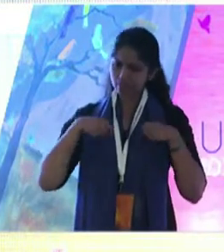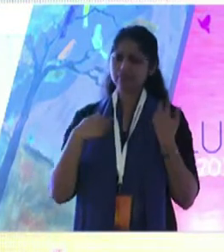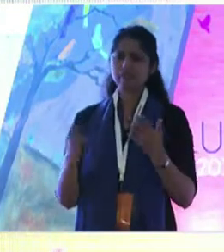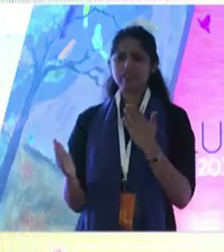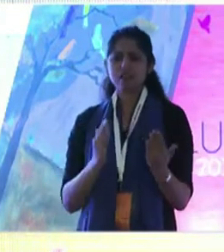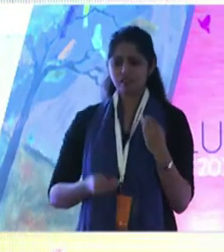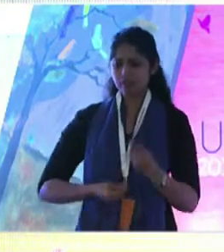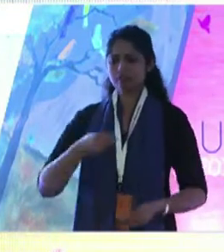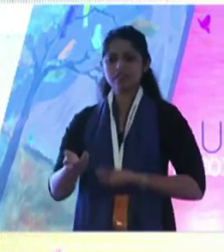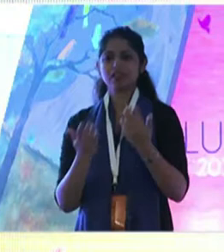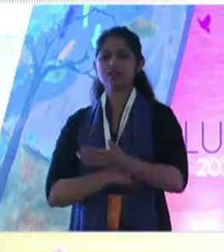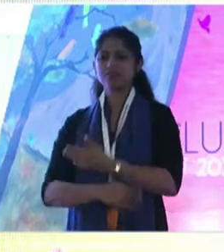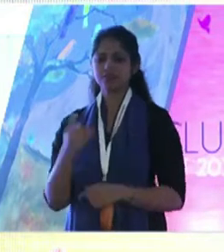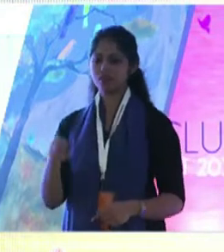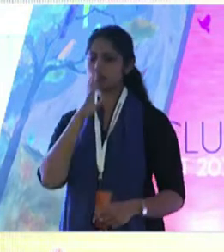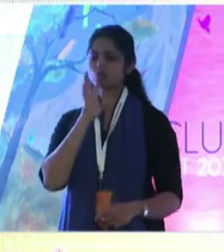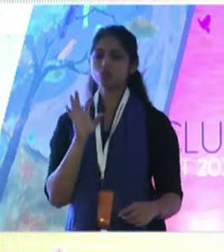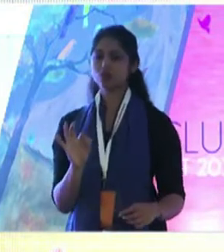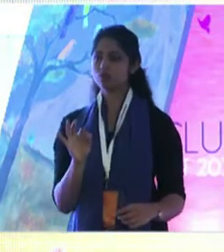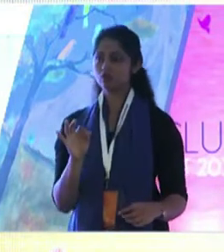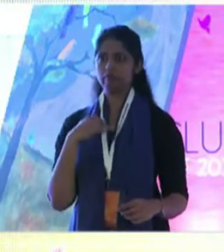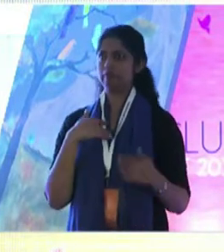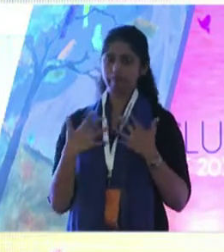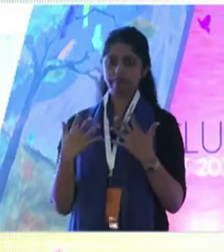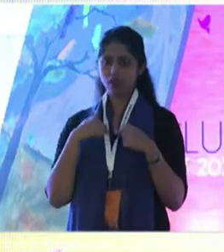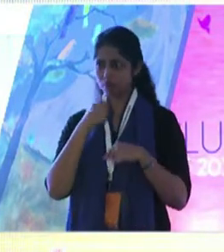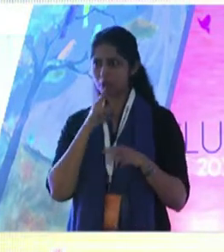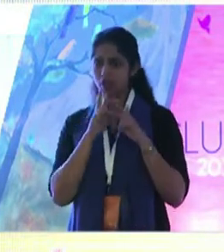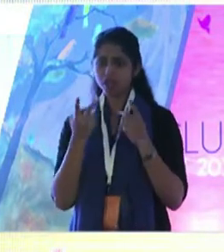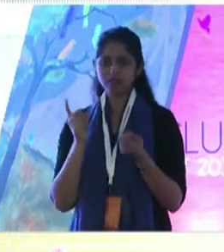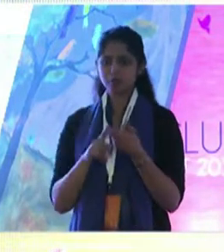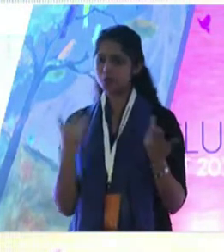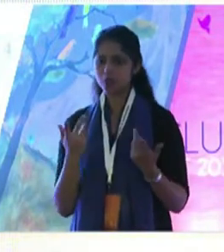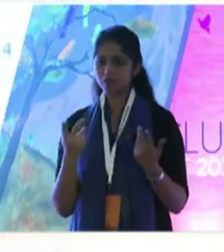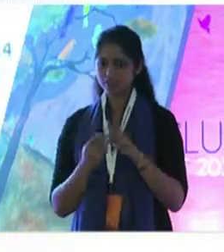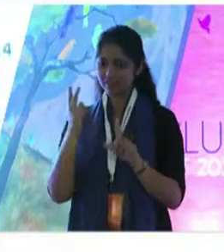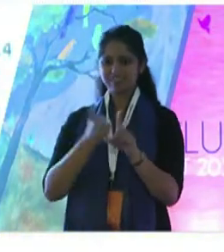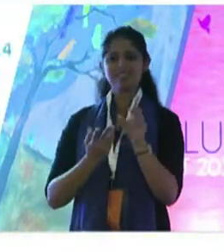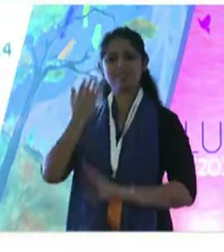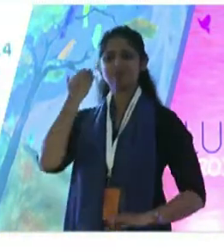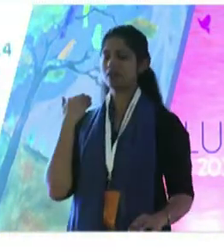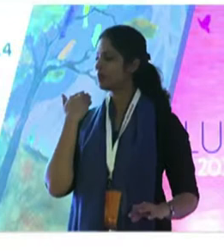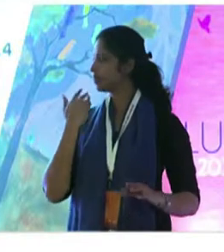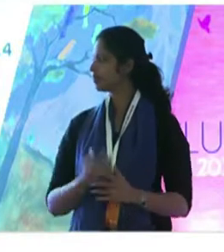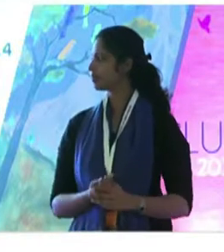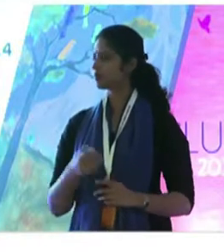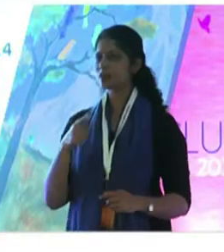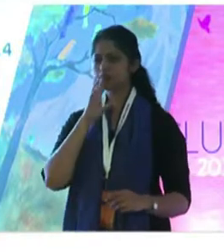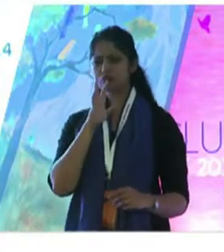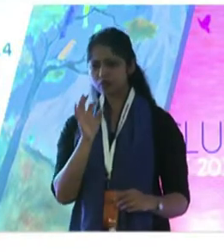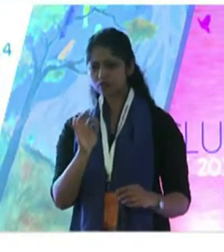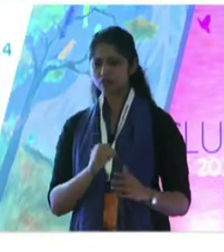service of people with disability. I was completely panic-stricken because till 2 years back, I